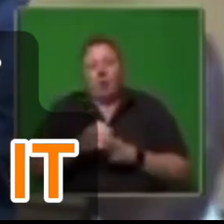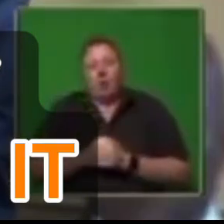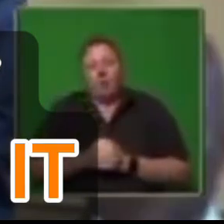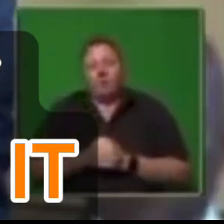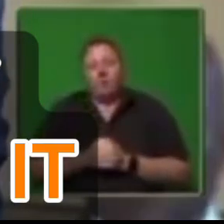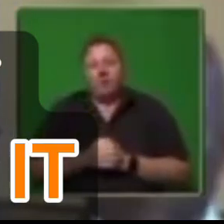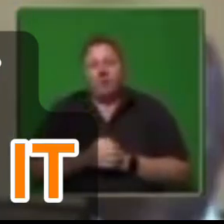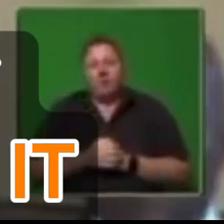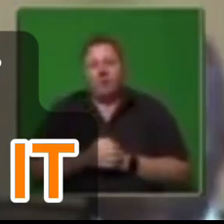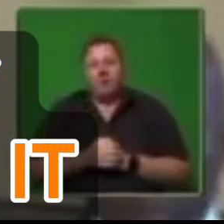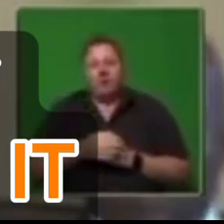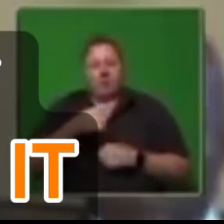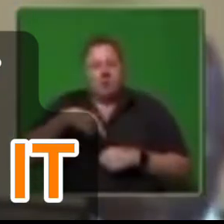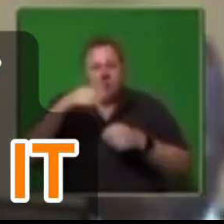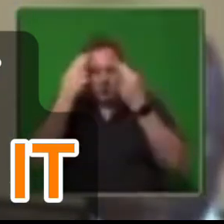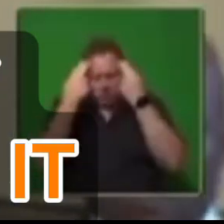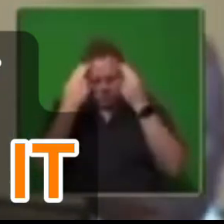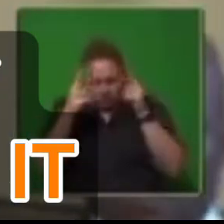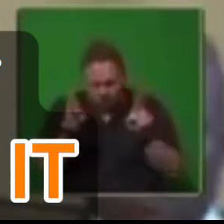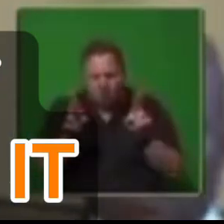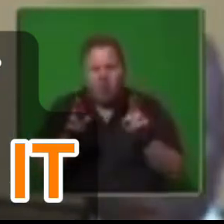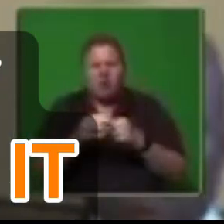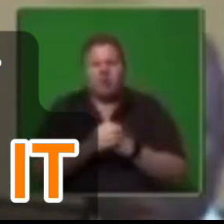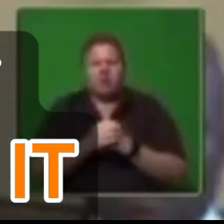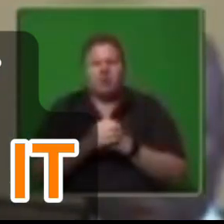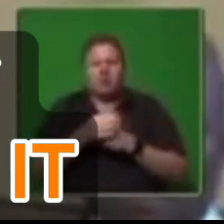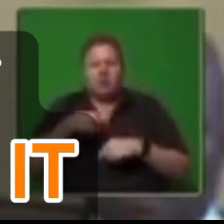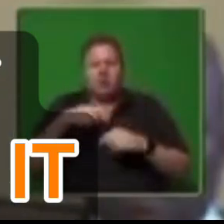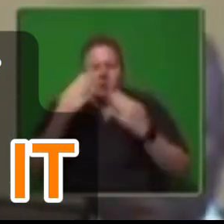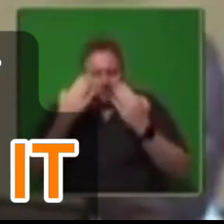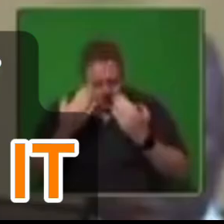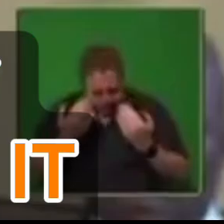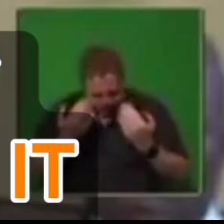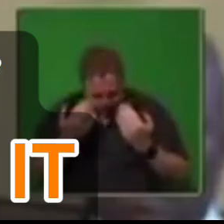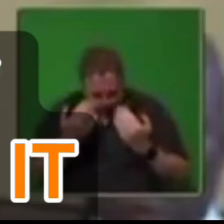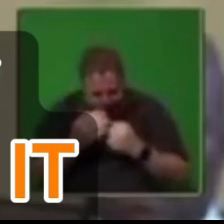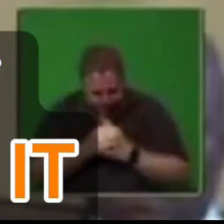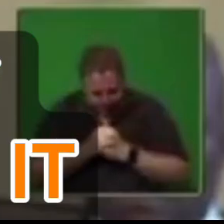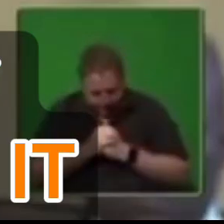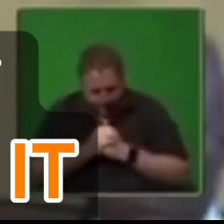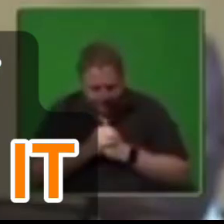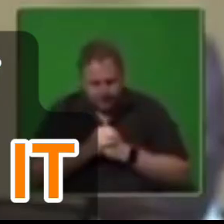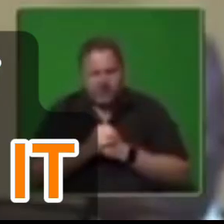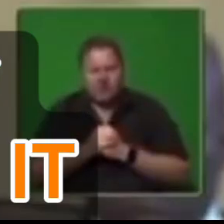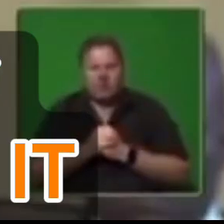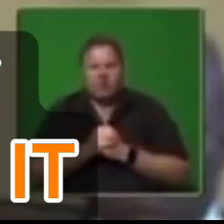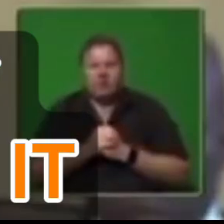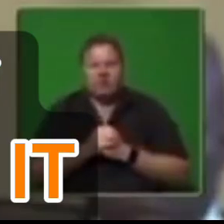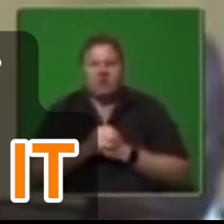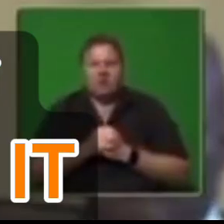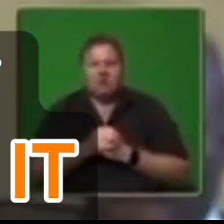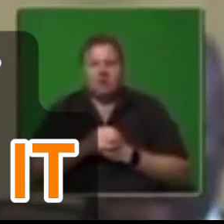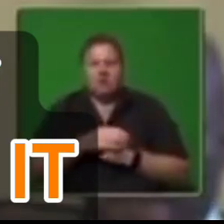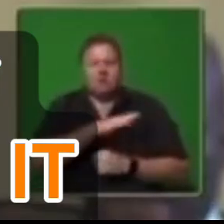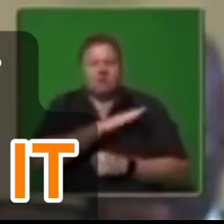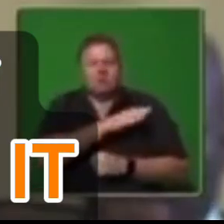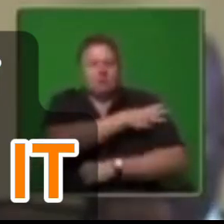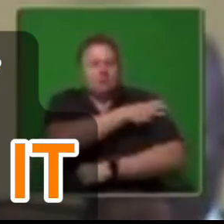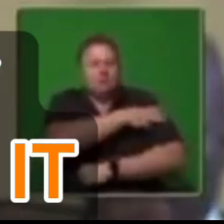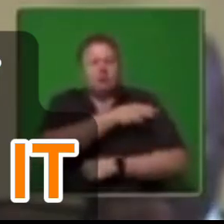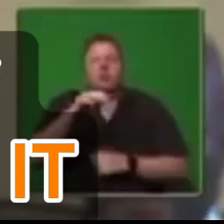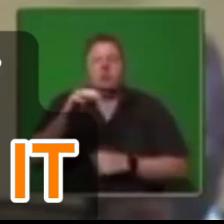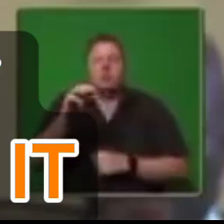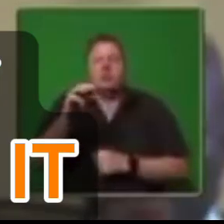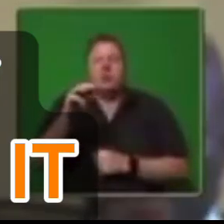We pay tribute and bow our heads to Staff Sergeant William Eddie